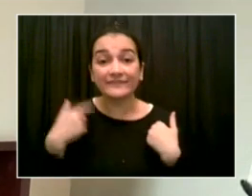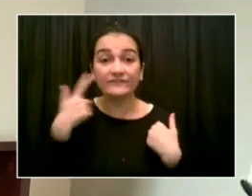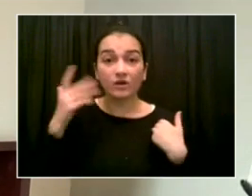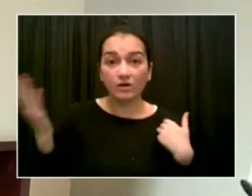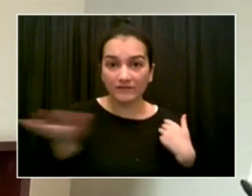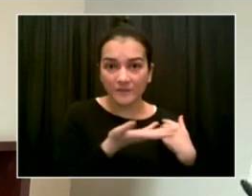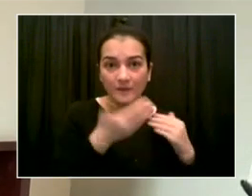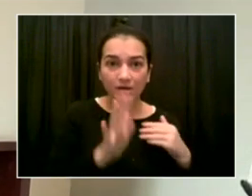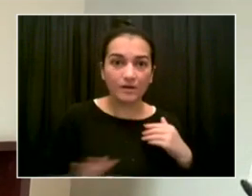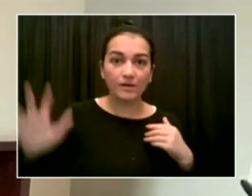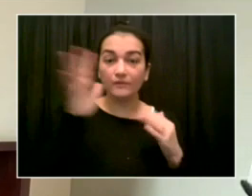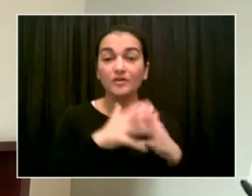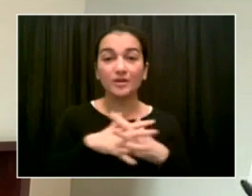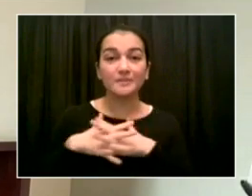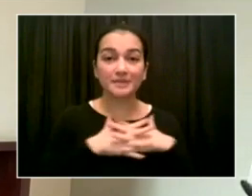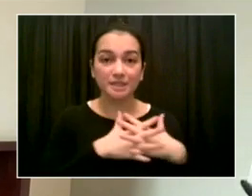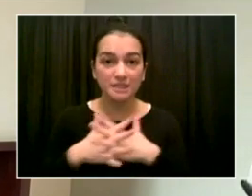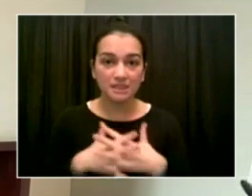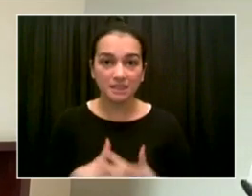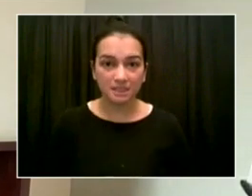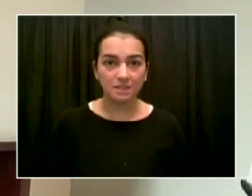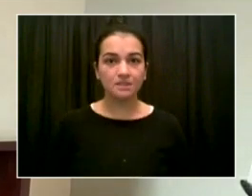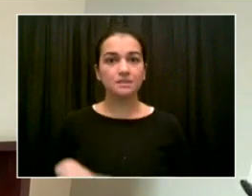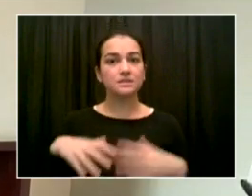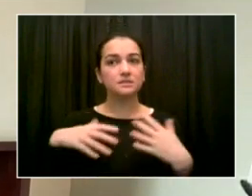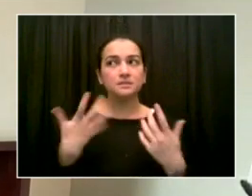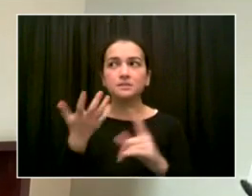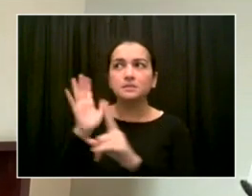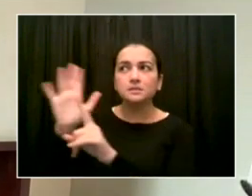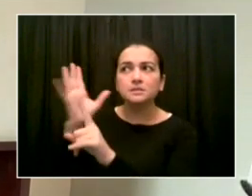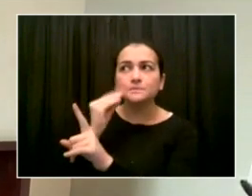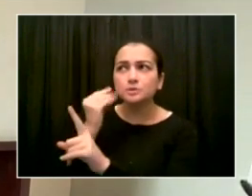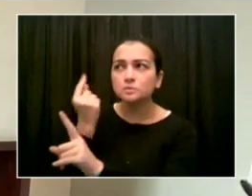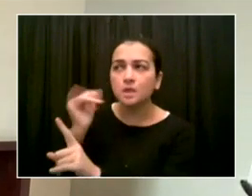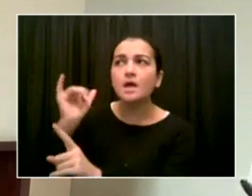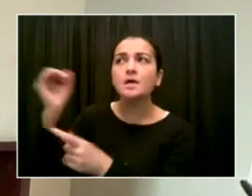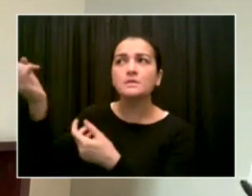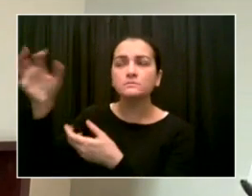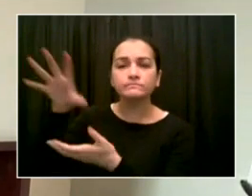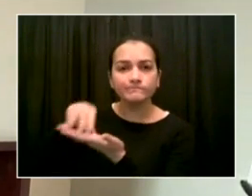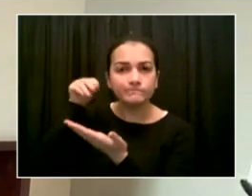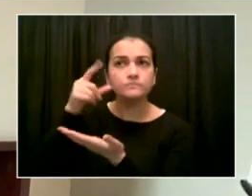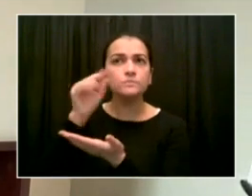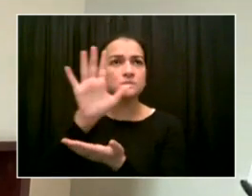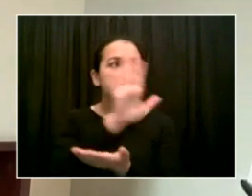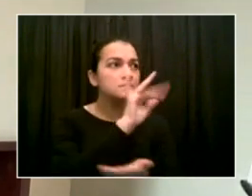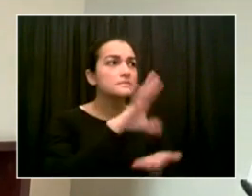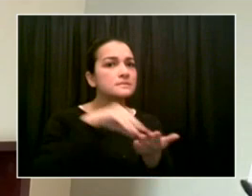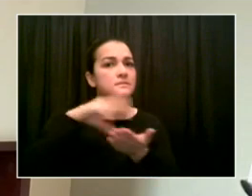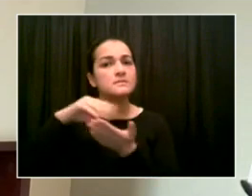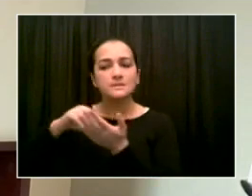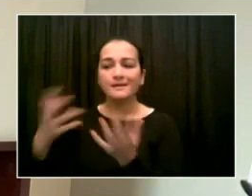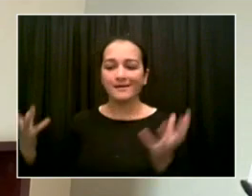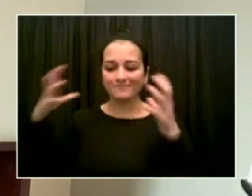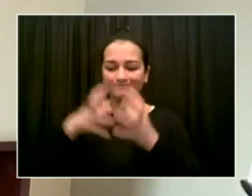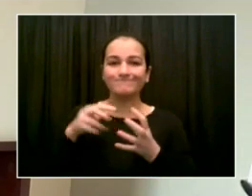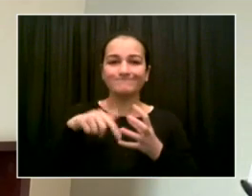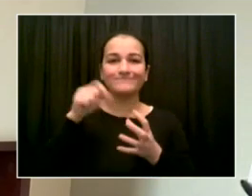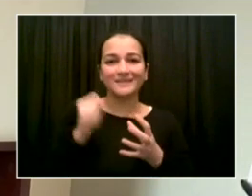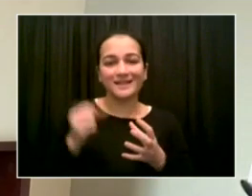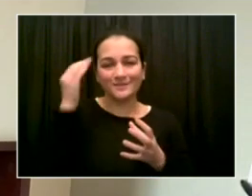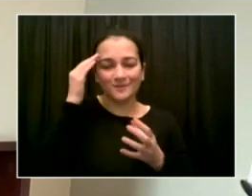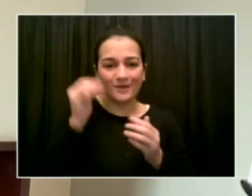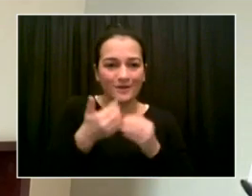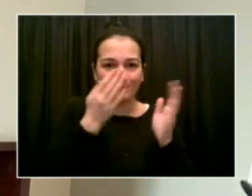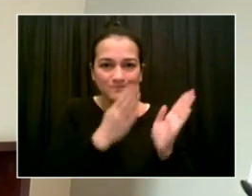is a tremendous opportunity. It has the potential to save lives, to save money, and to promote mental health equity. Again,